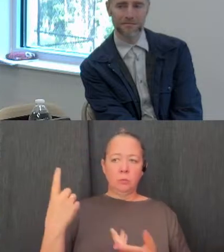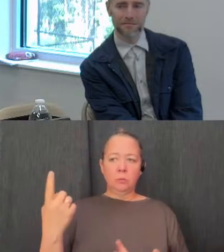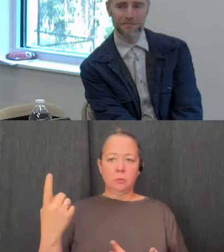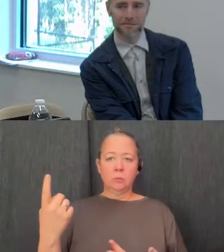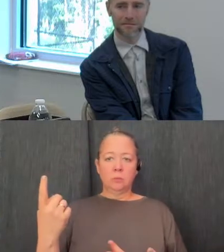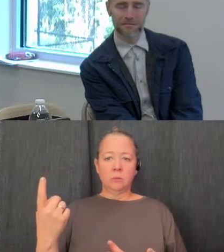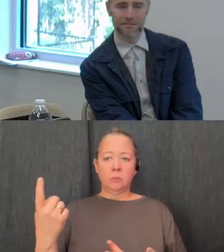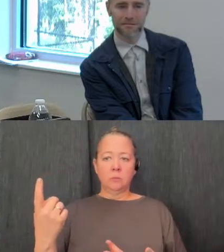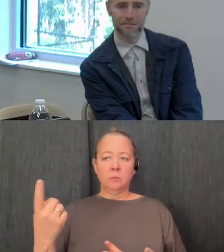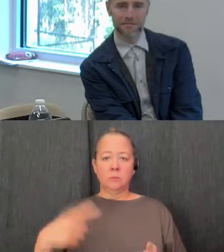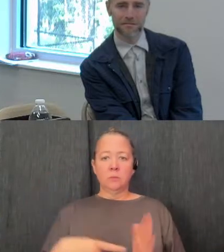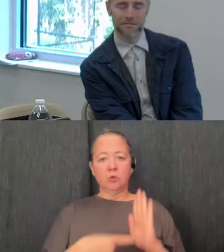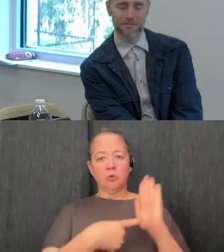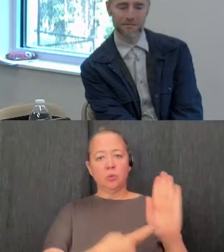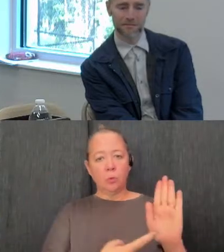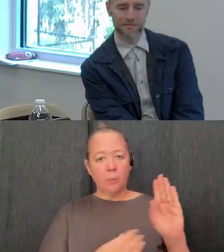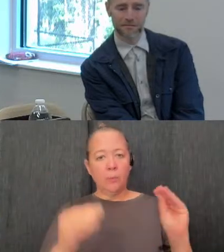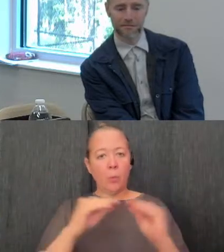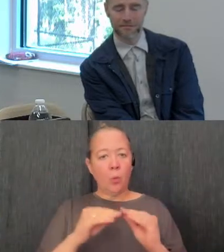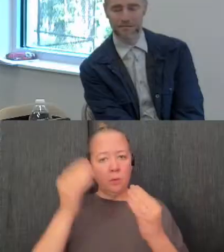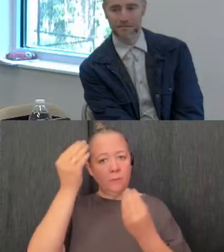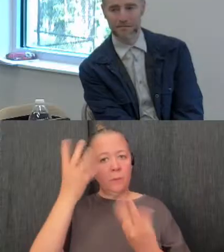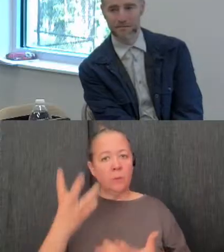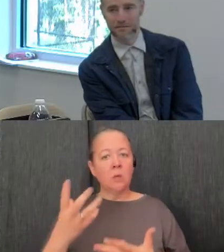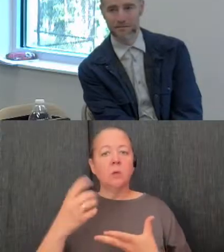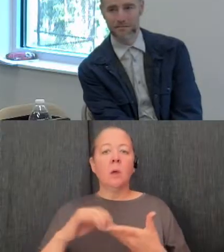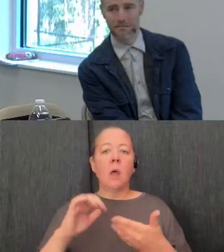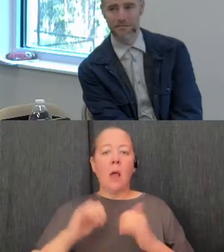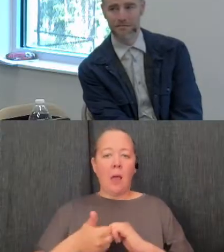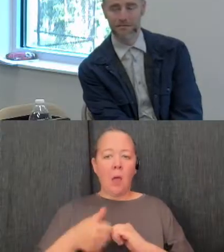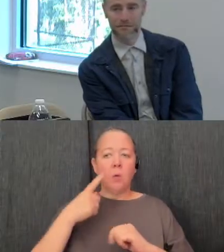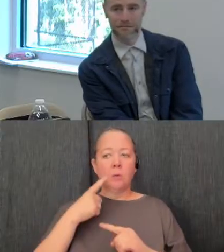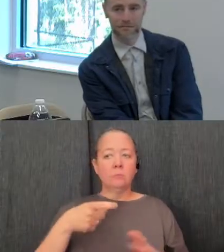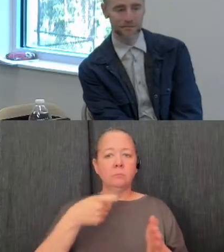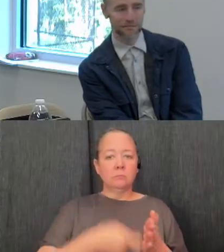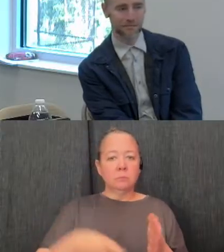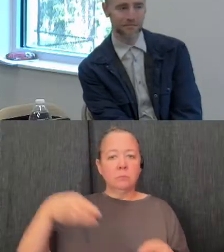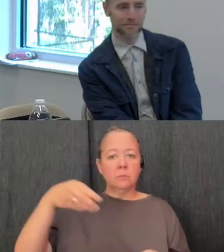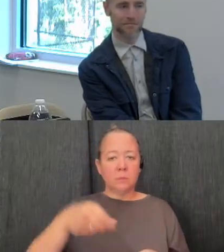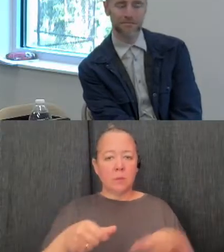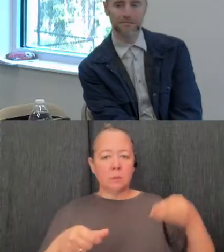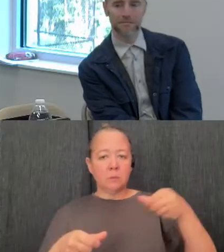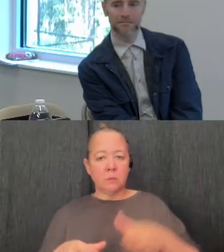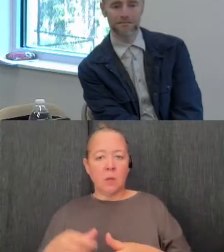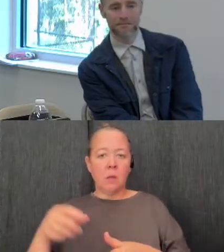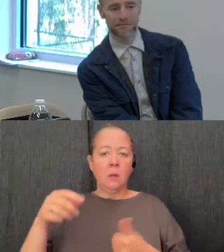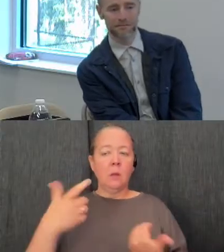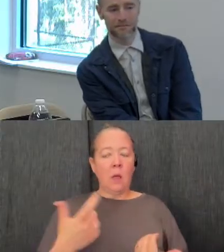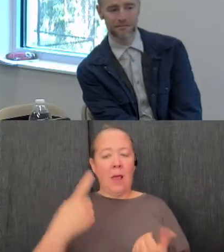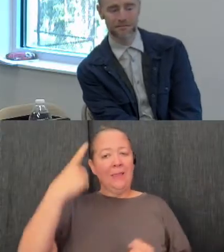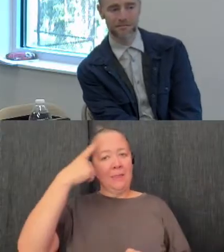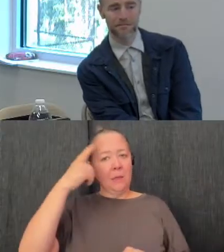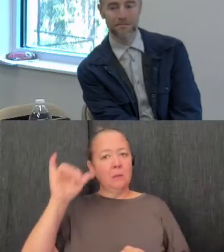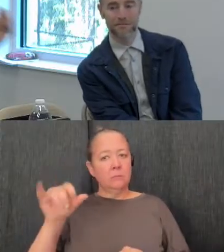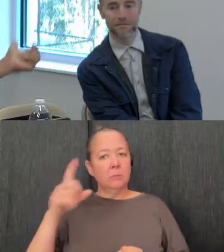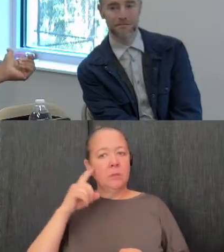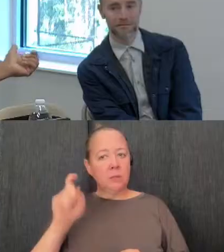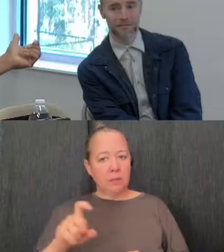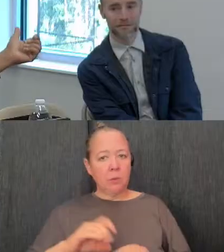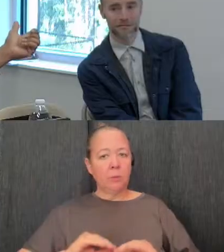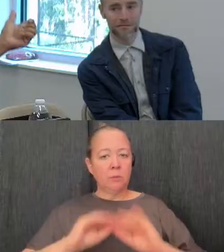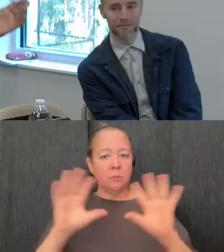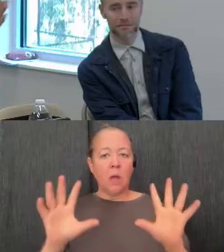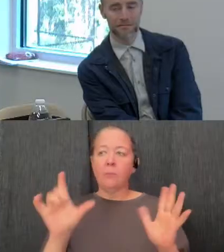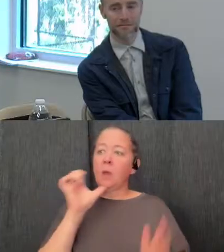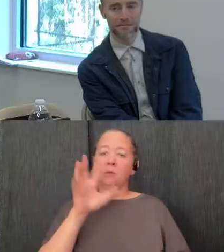with information as to where the money's going, how it's going to be spent. I think that's what we need to do. I don't know, I'm not speaking